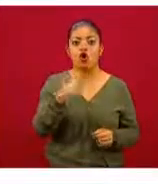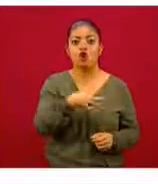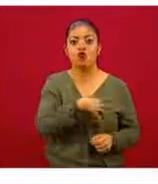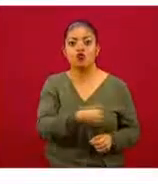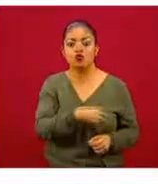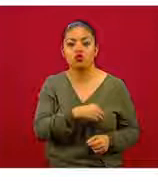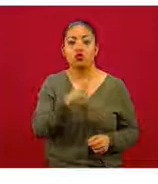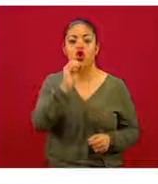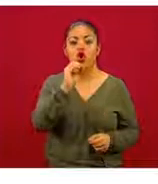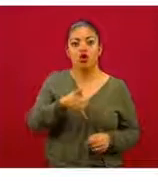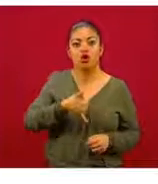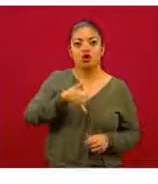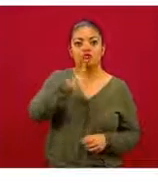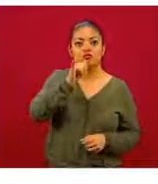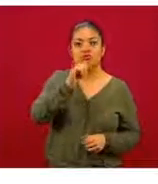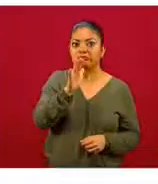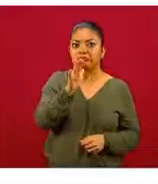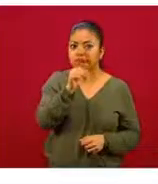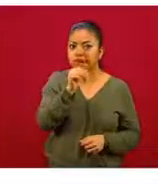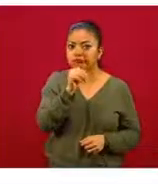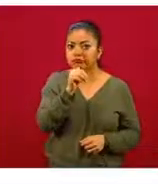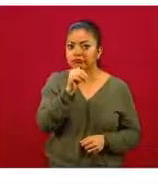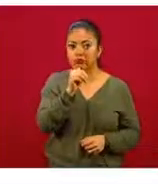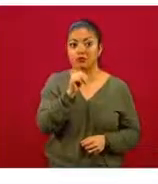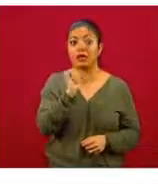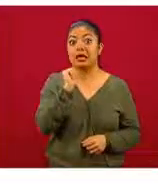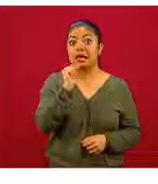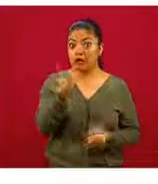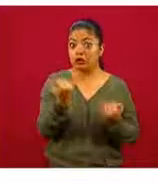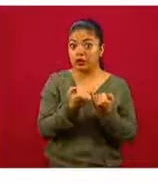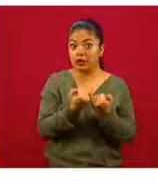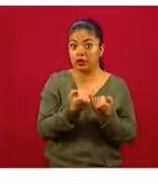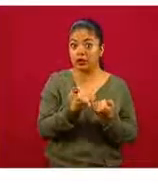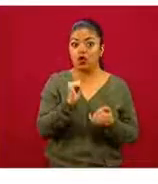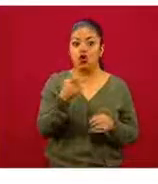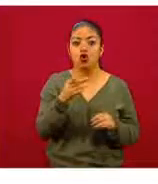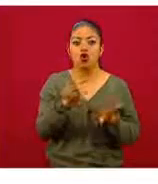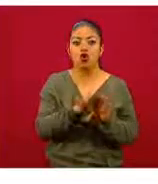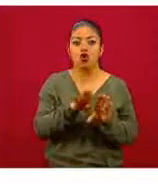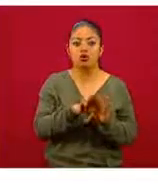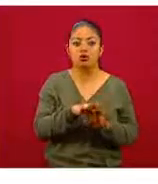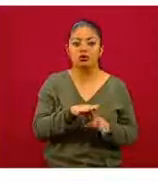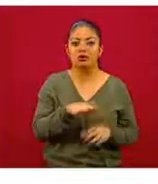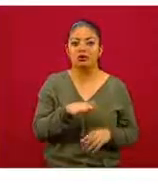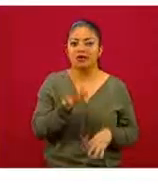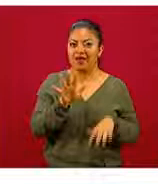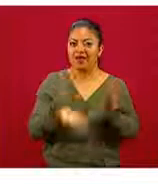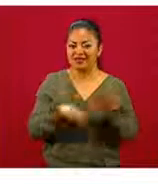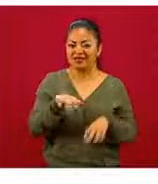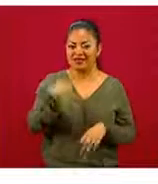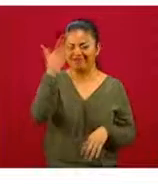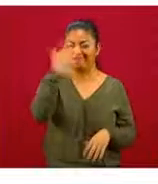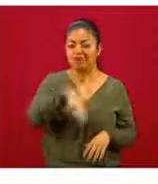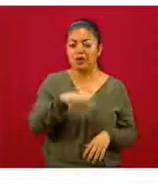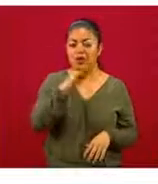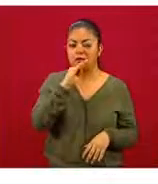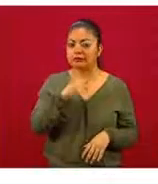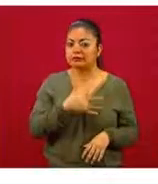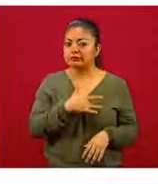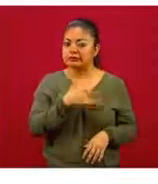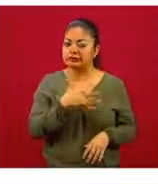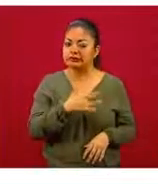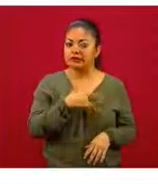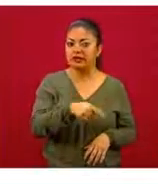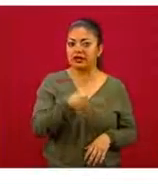Is it difficult for them to breastfeed or to drink? And perhaps, is the child very